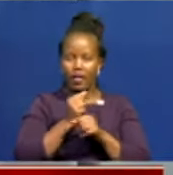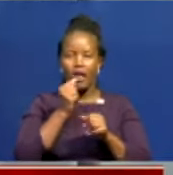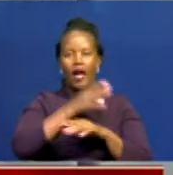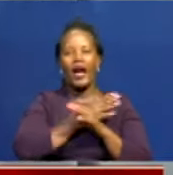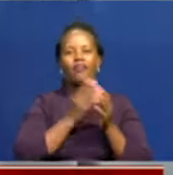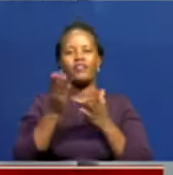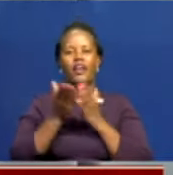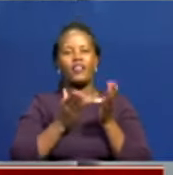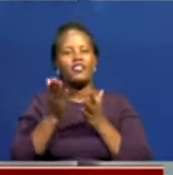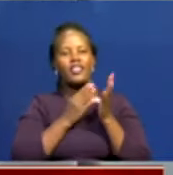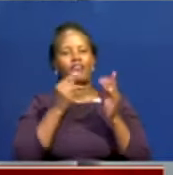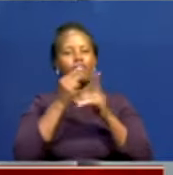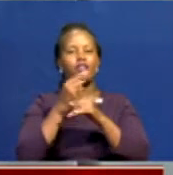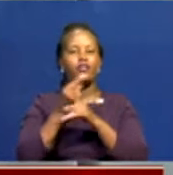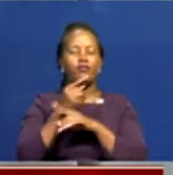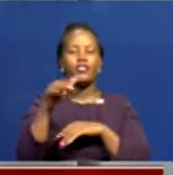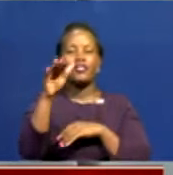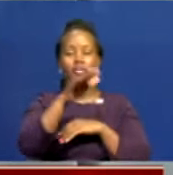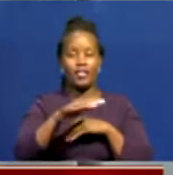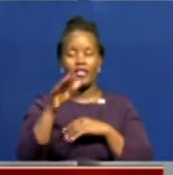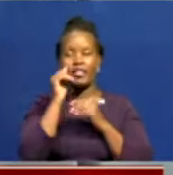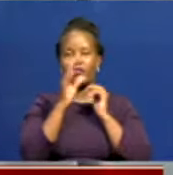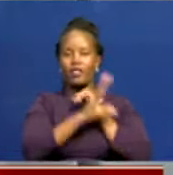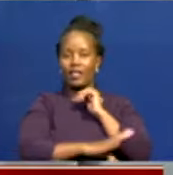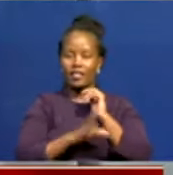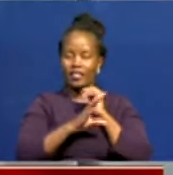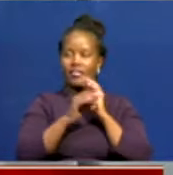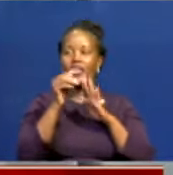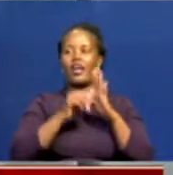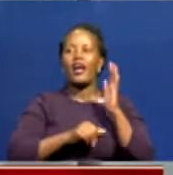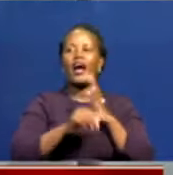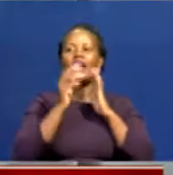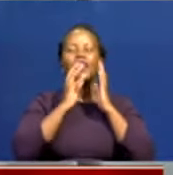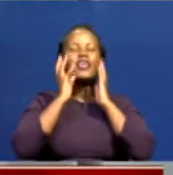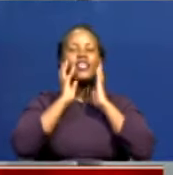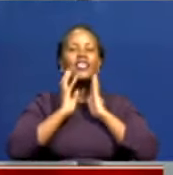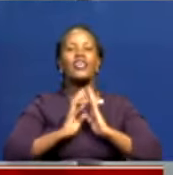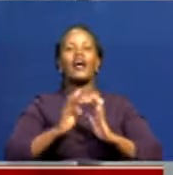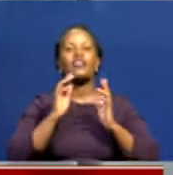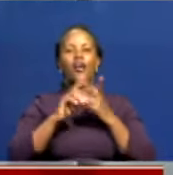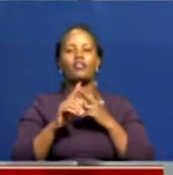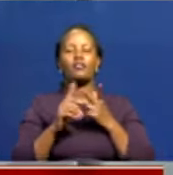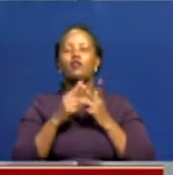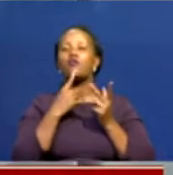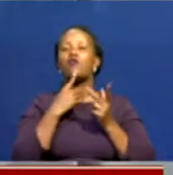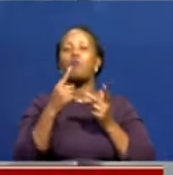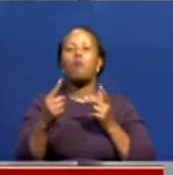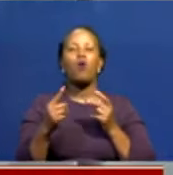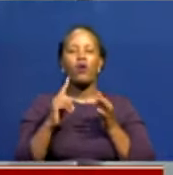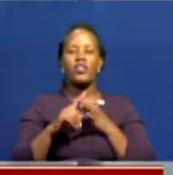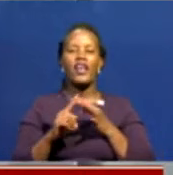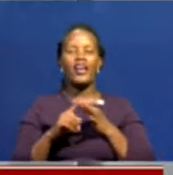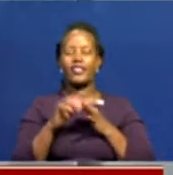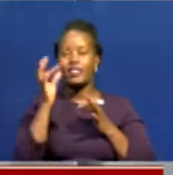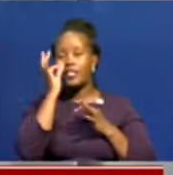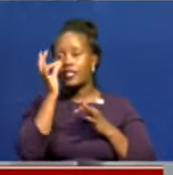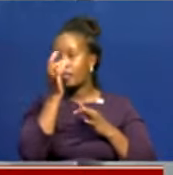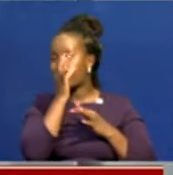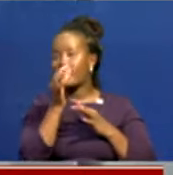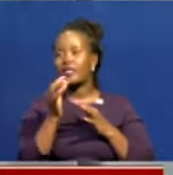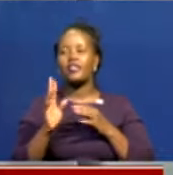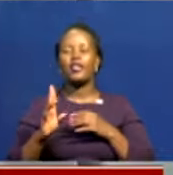various parts of the country under Presidents Jomo Kenyatta, Daniel Arap Moi, Mwai Kibaki, and Uhuru